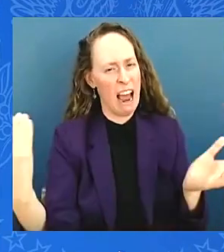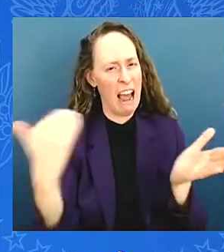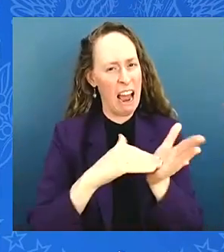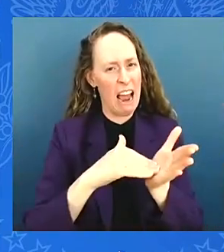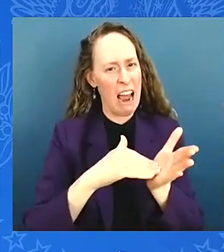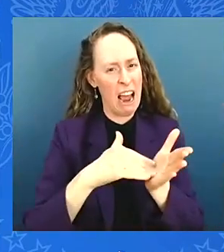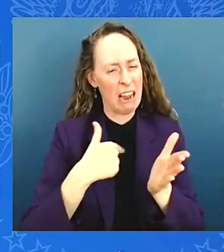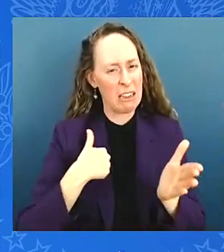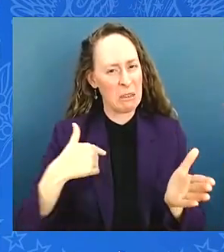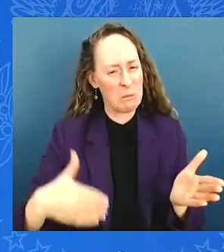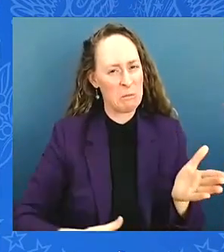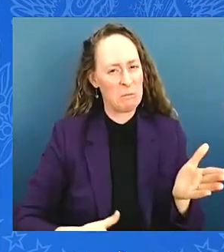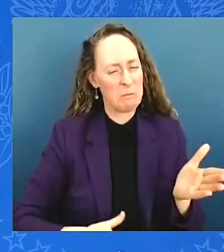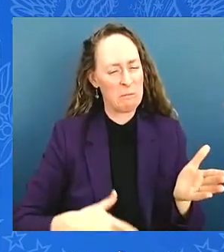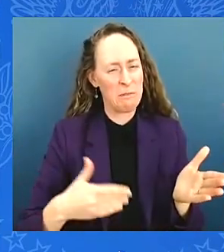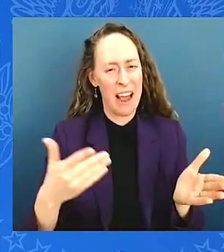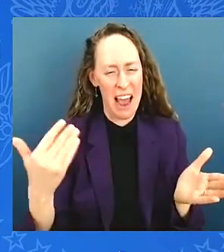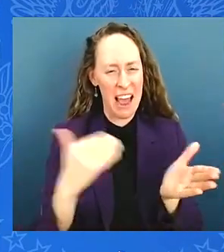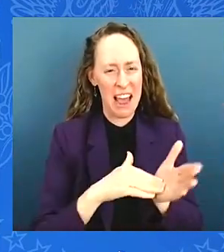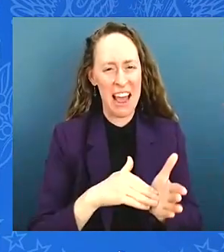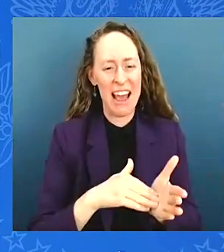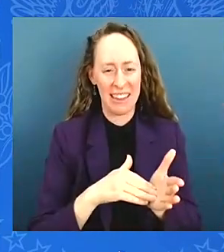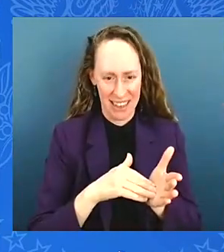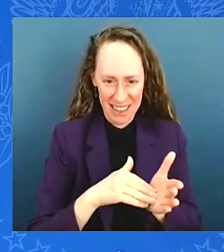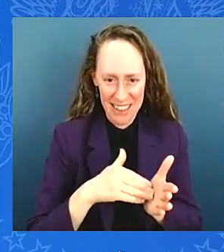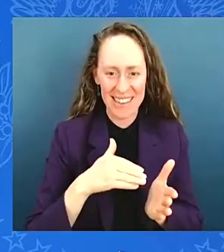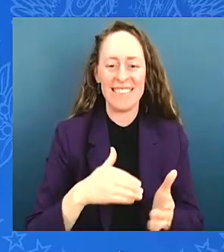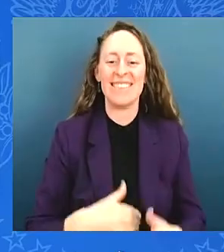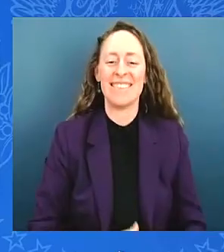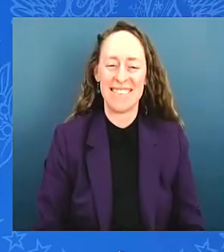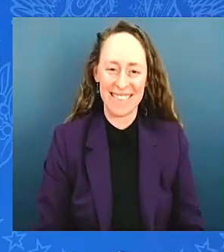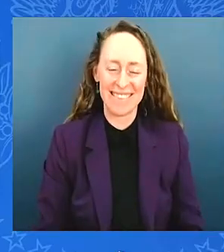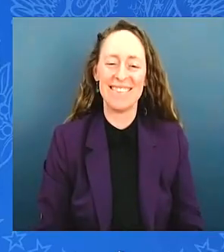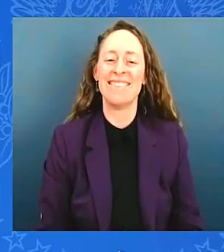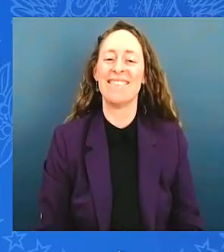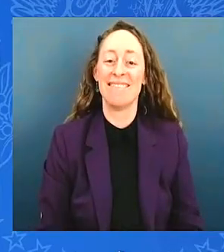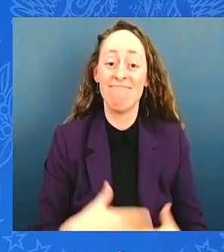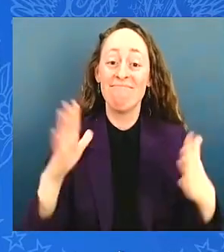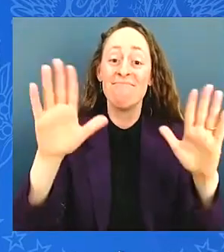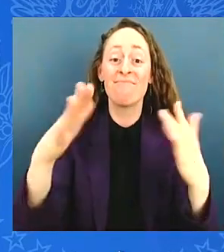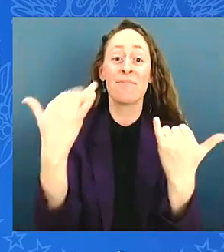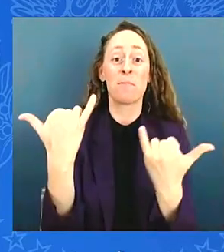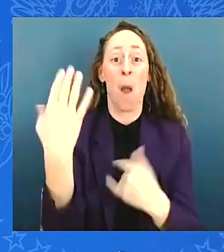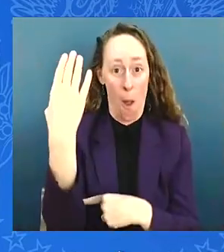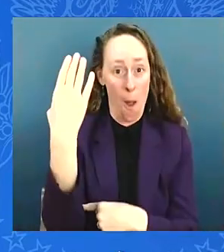And this morning, I picked the Mayor's South Carolina girls. They made a lot of money.